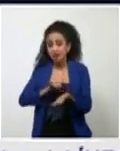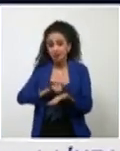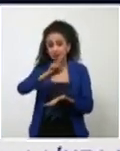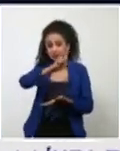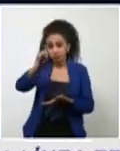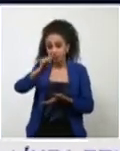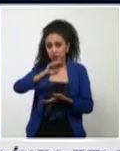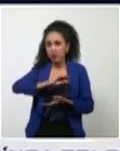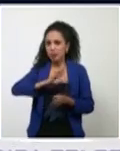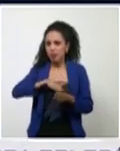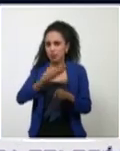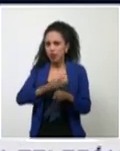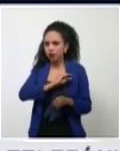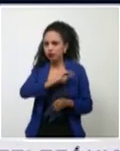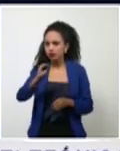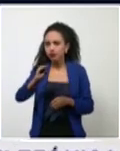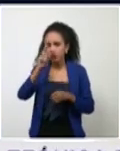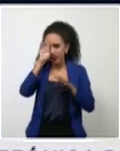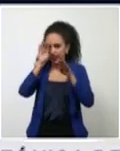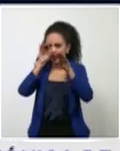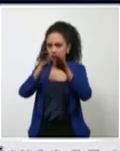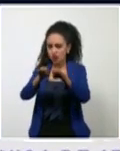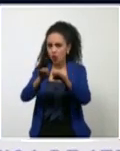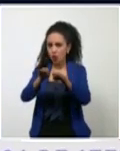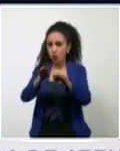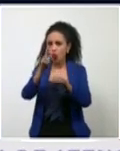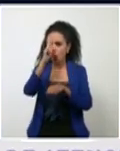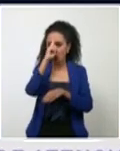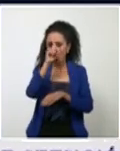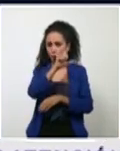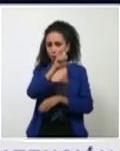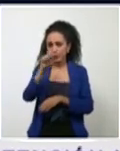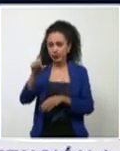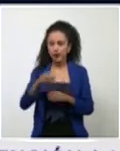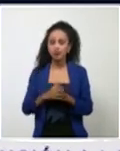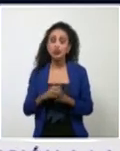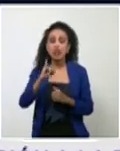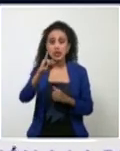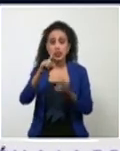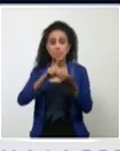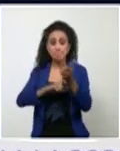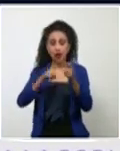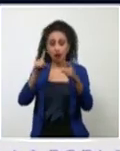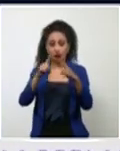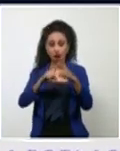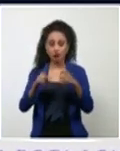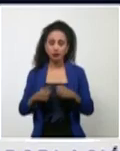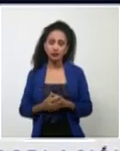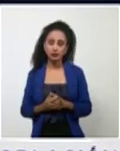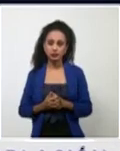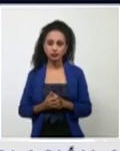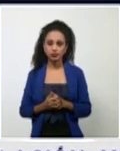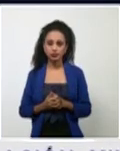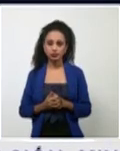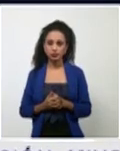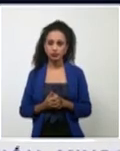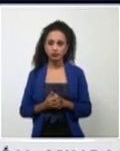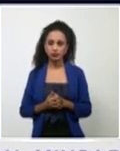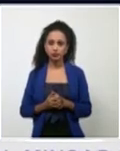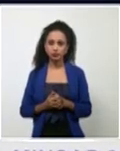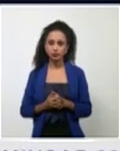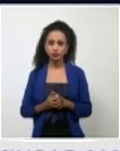transferred directly from the airport to the Pedro Curie Institute of Tropical Medicine